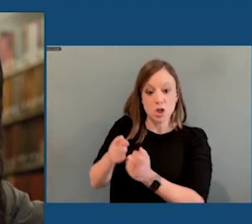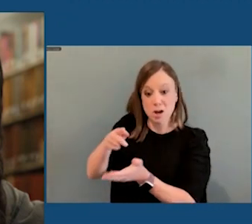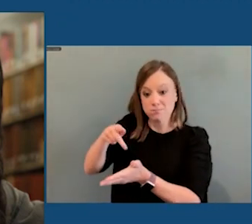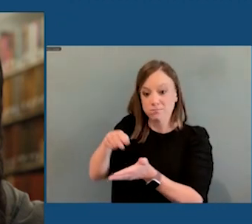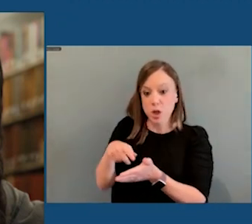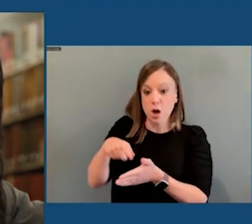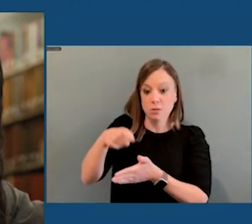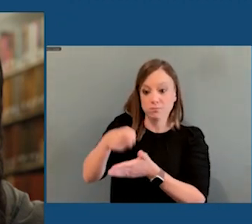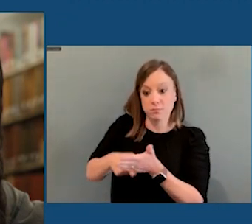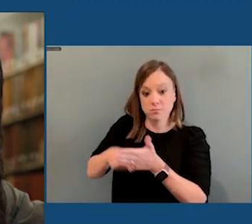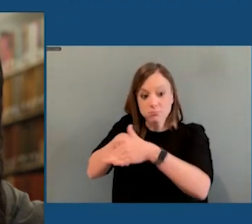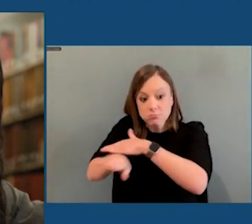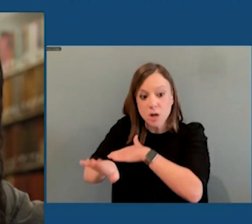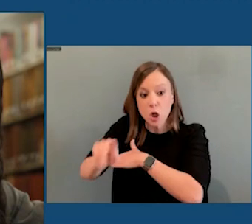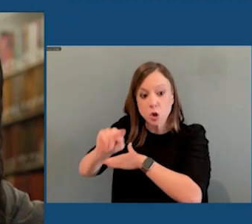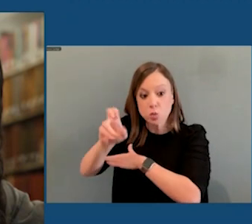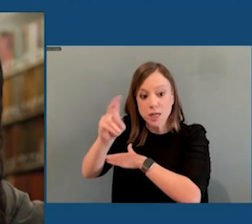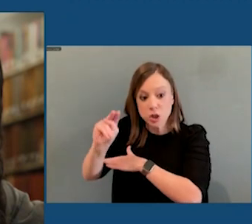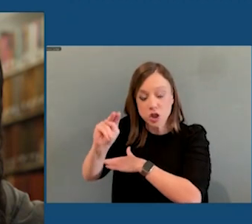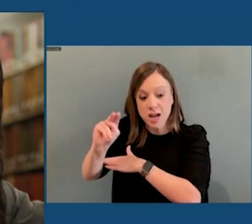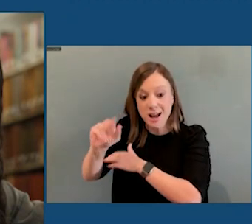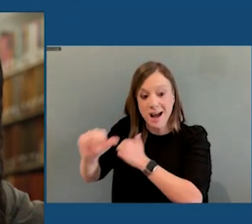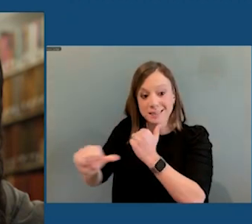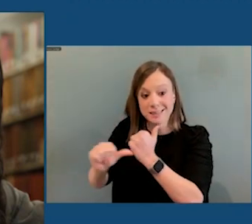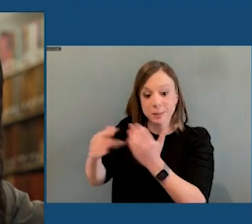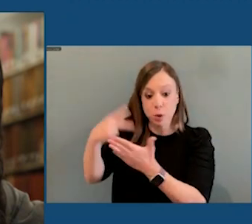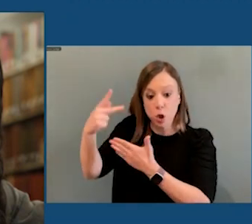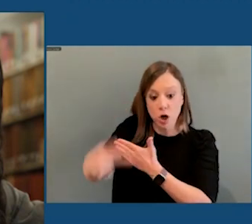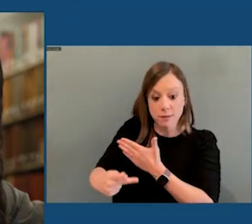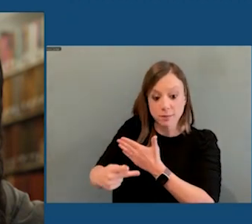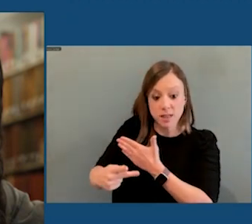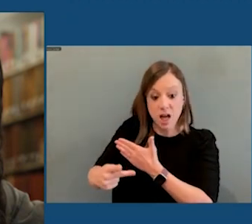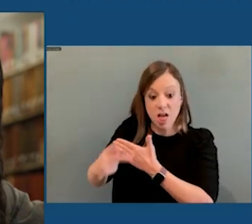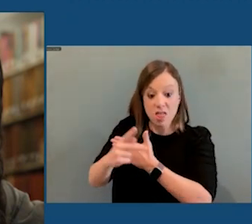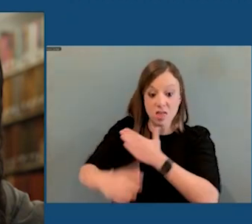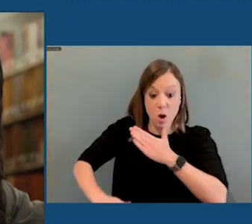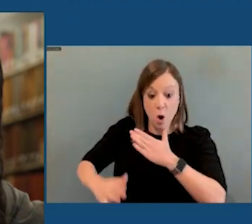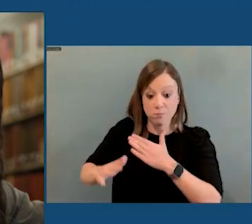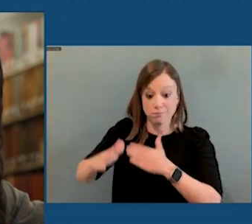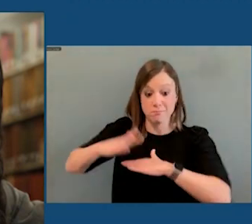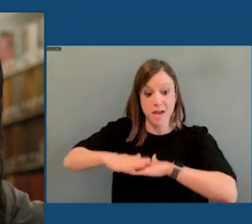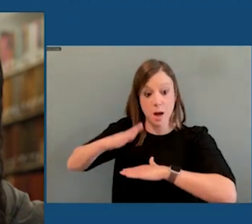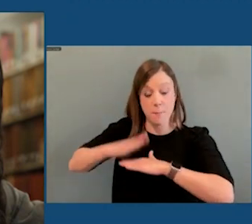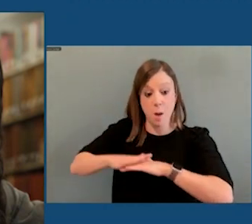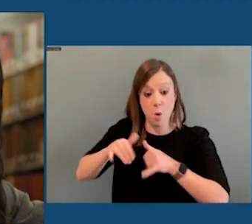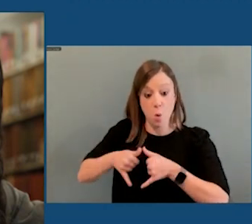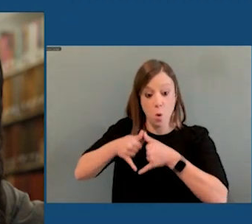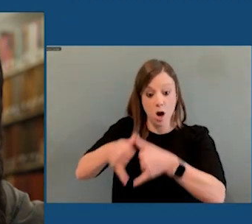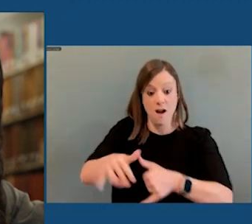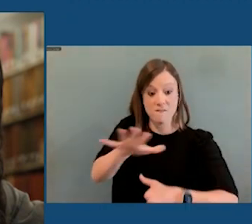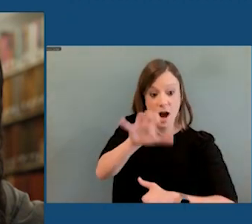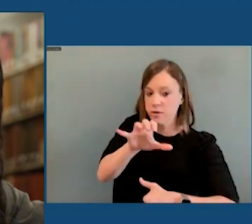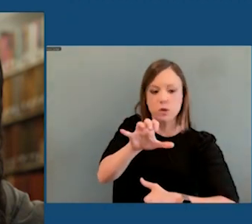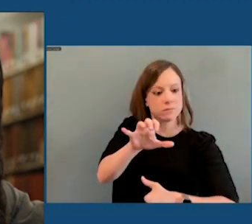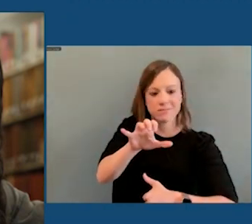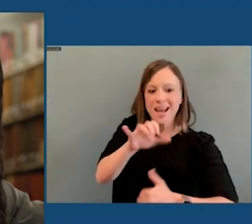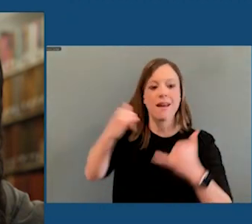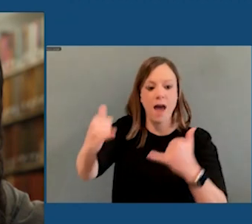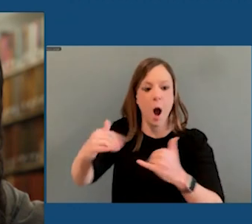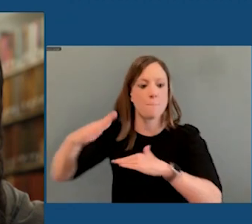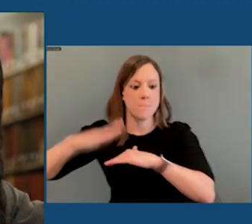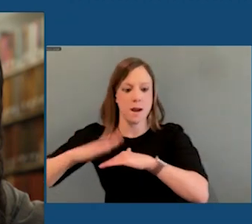award from $500 to $1,000, and raising the dependent student income limit from